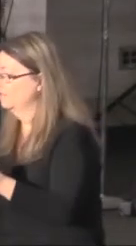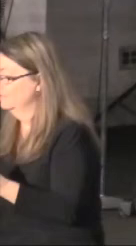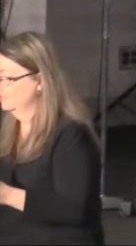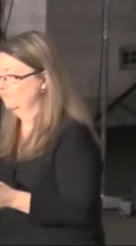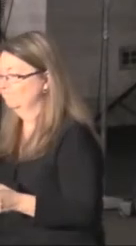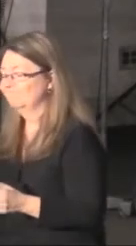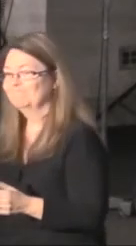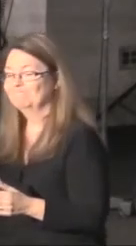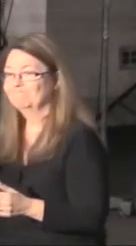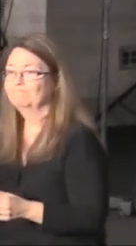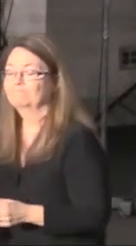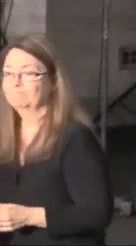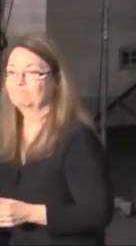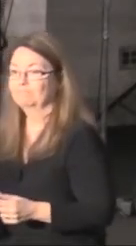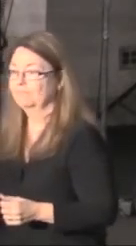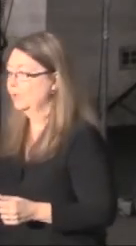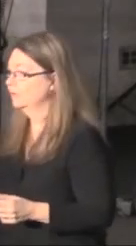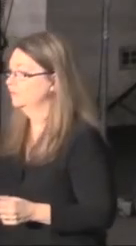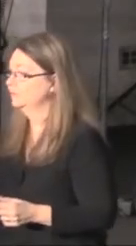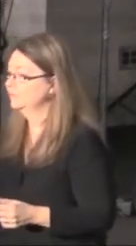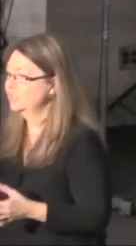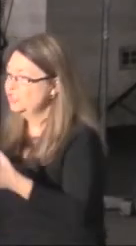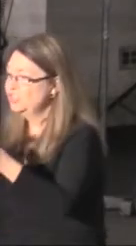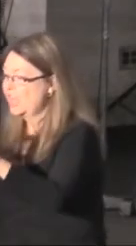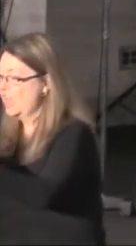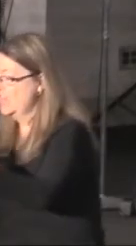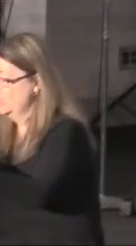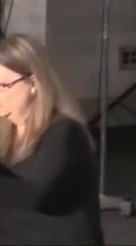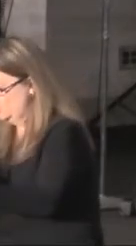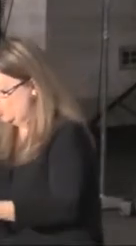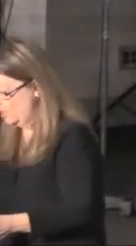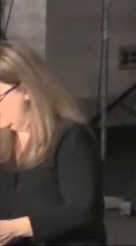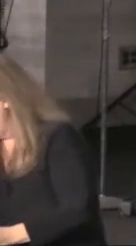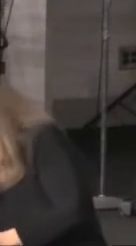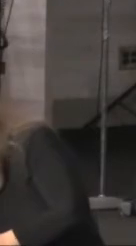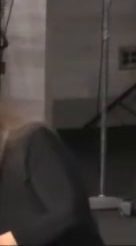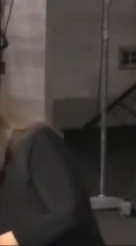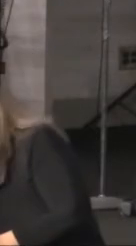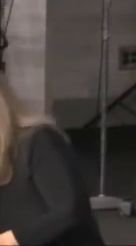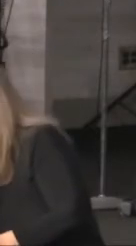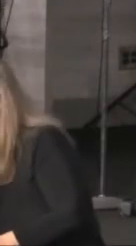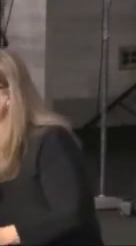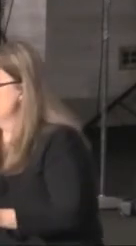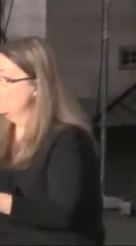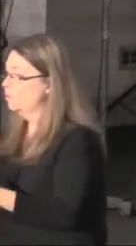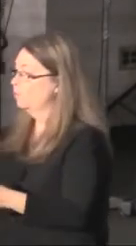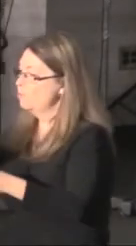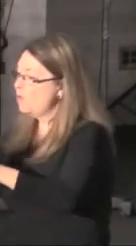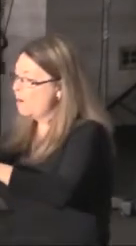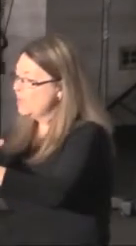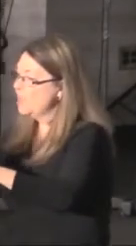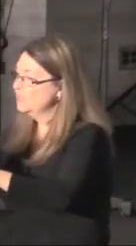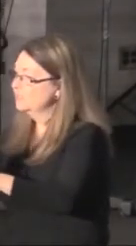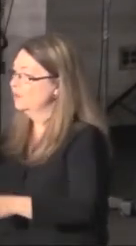This metaphor of what it's like for chains to rub against the flesh is what they're trying to do with Paul's life and their